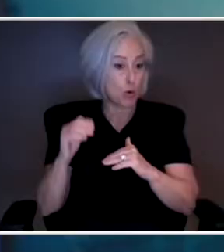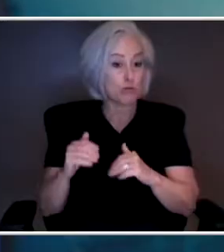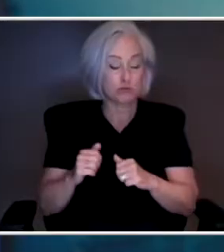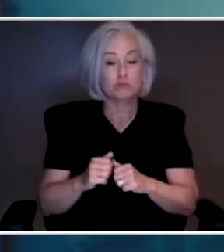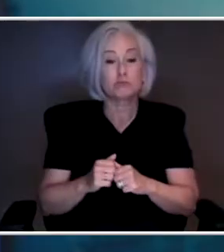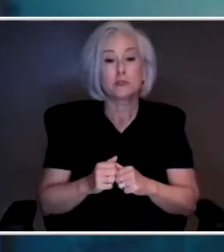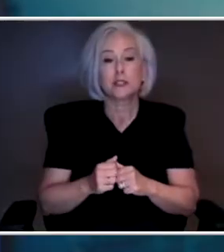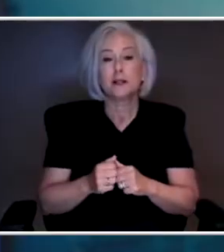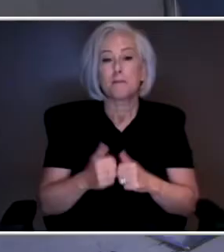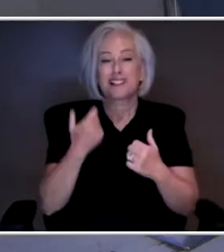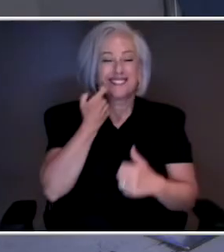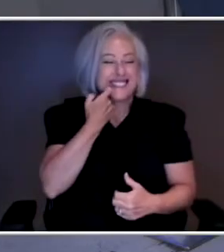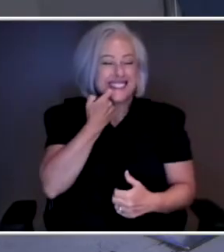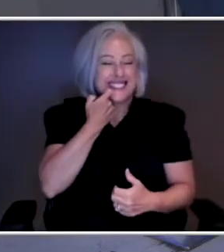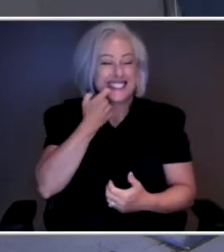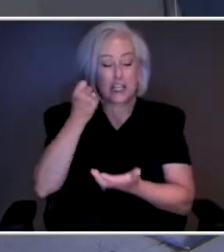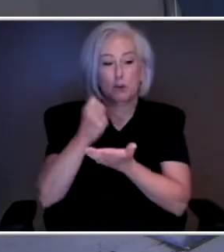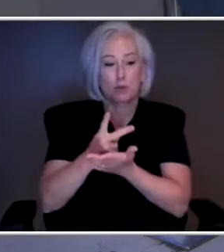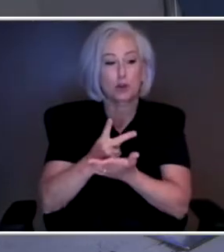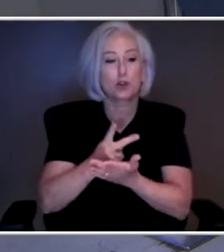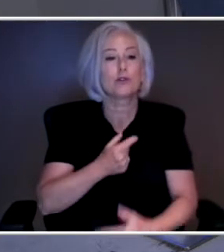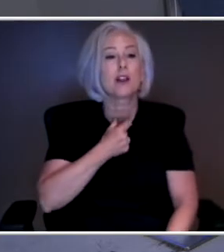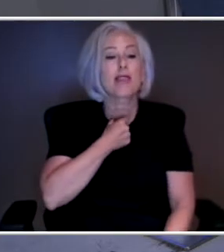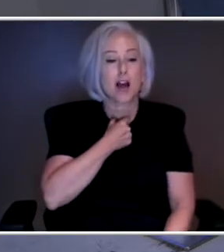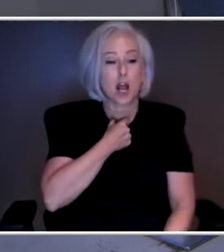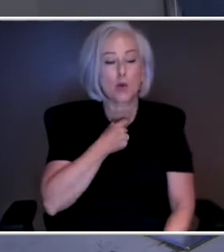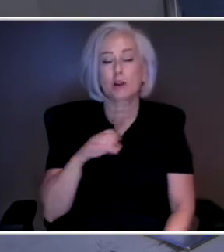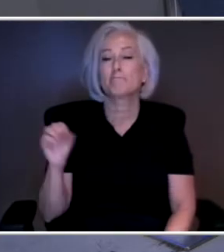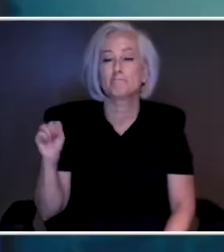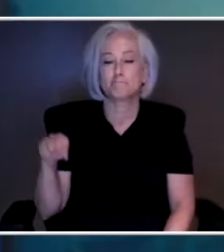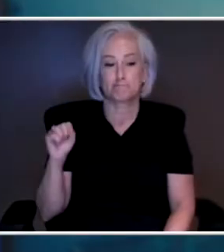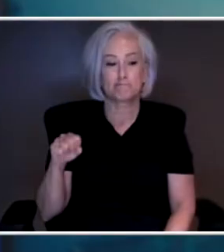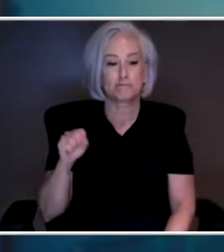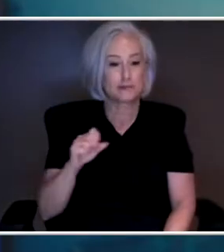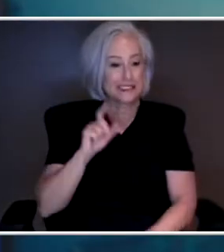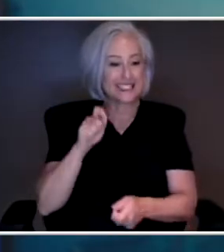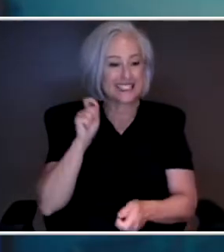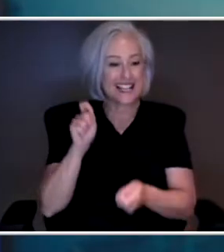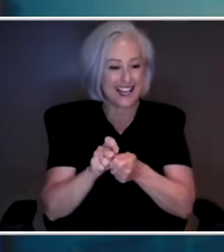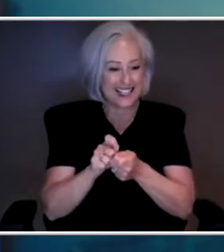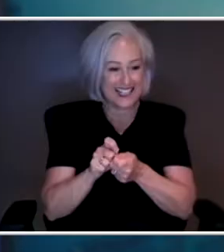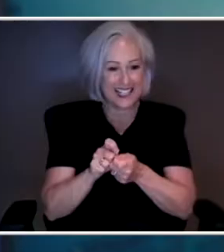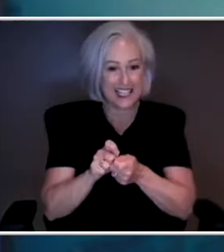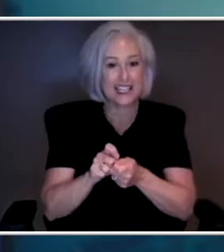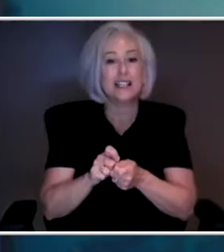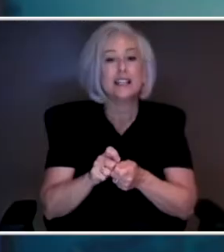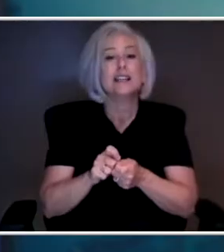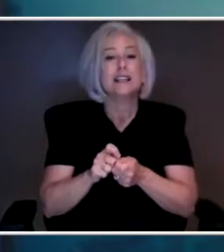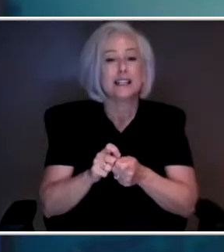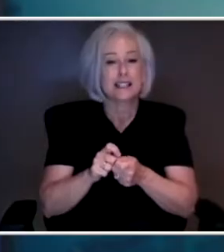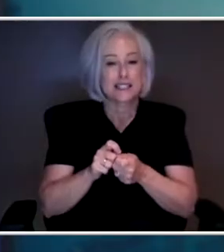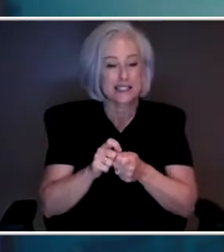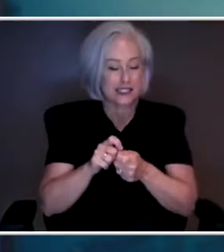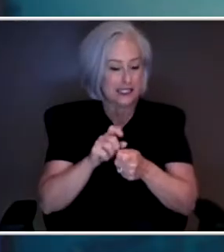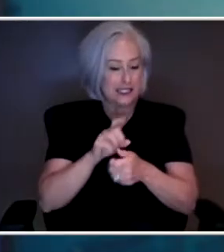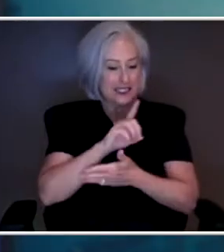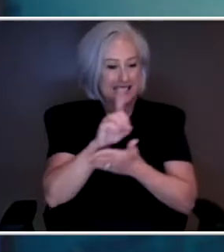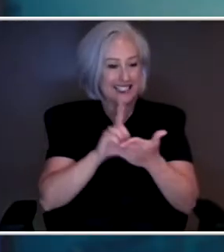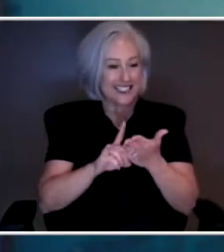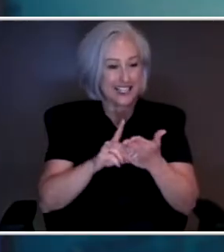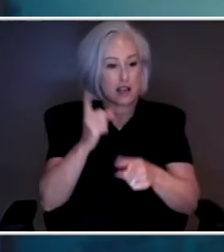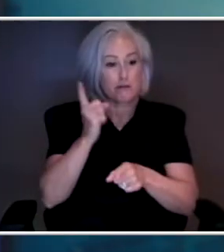just been recent. It's evolved to be able to treat other Exactly. areas. And really just designing probes to get to the size of what you need to